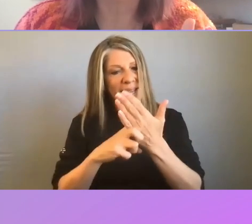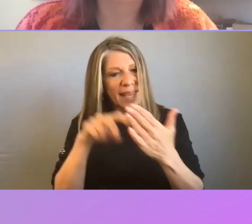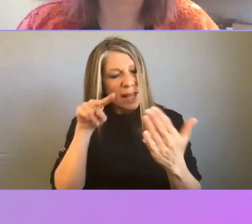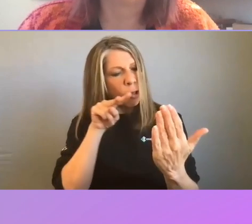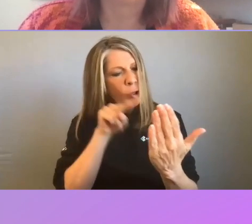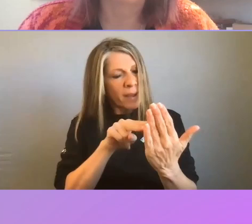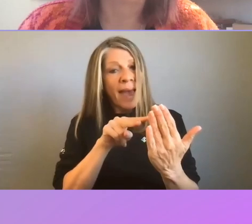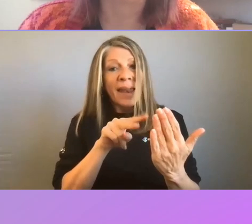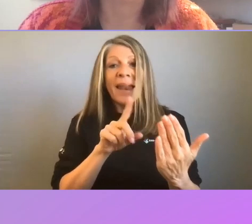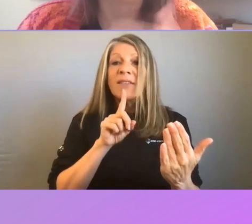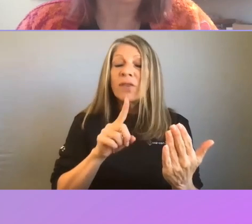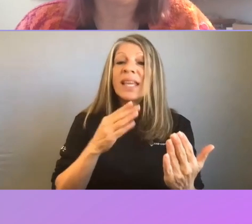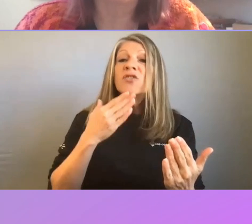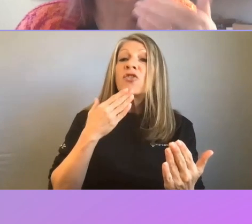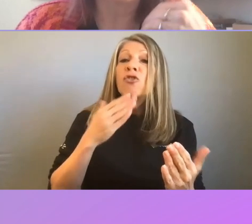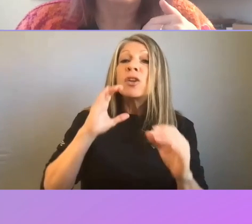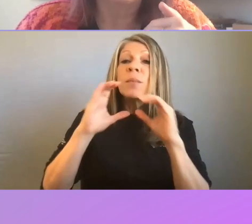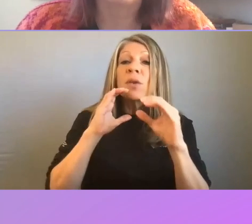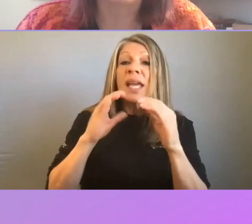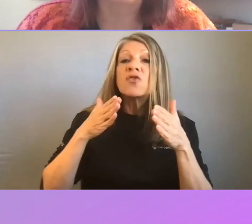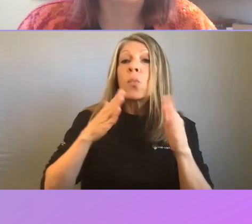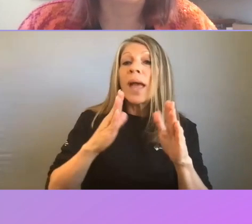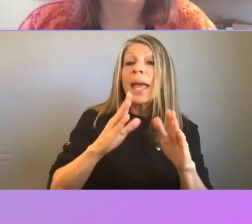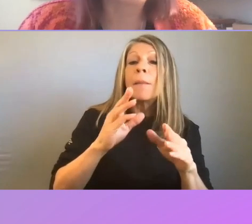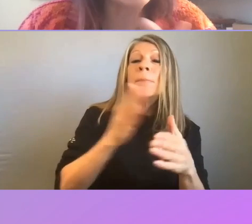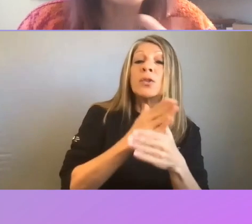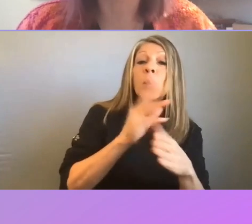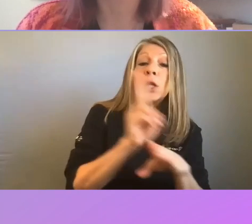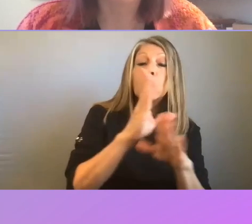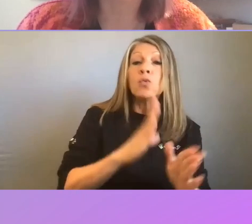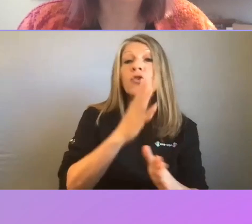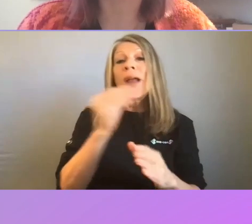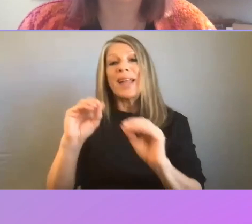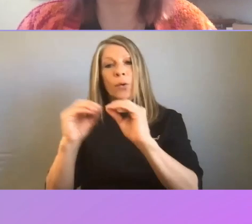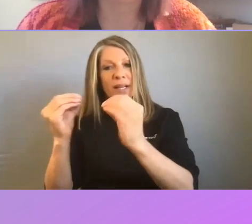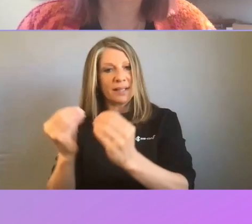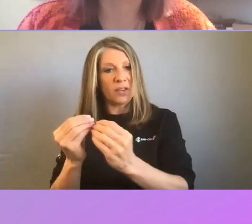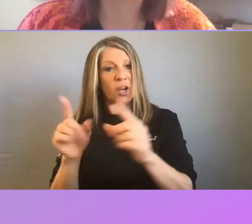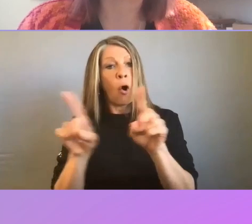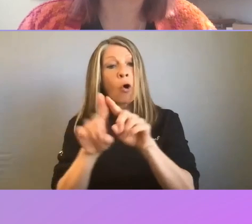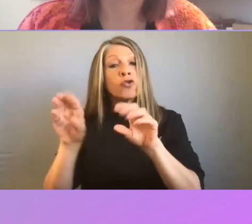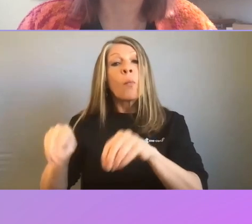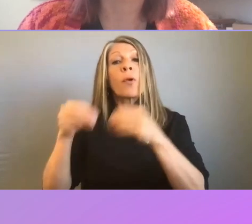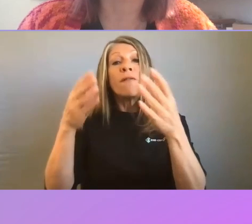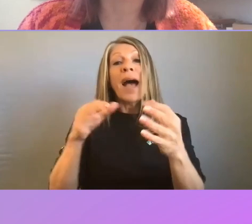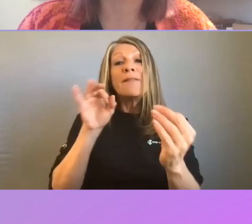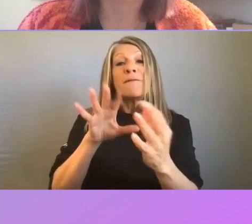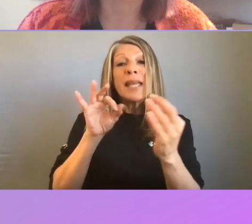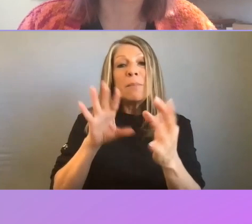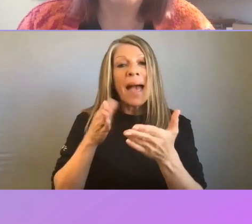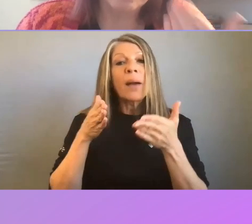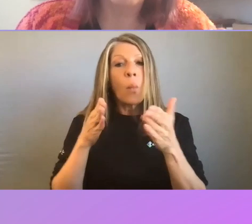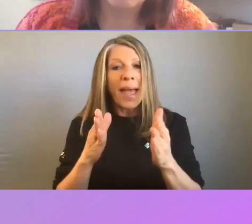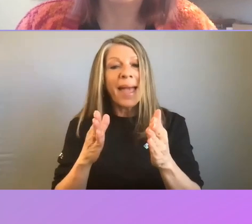just a really great communication between user and organization. And again, provide a feedback mechanism so that